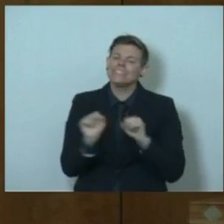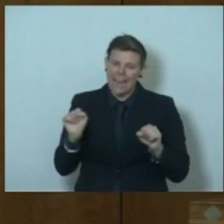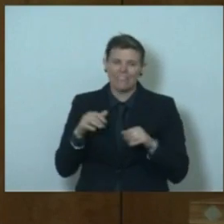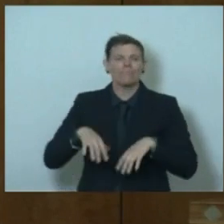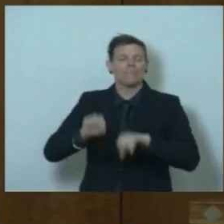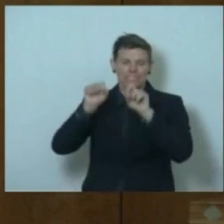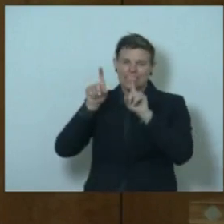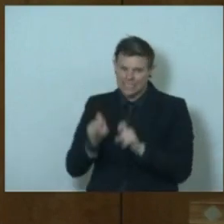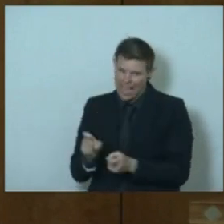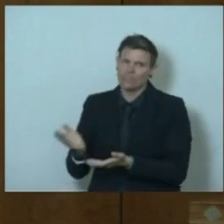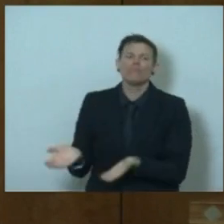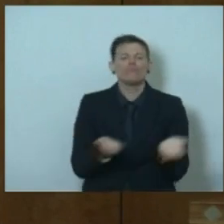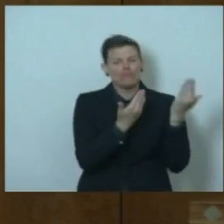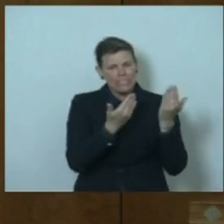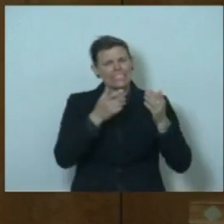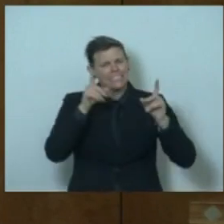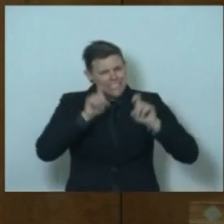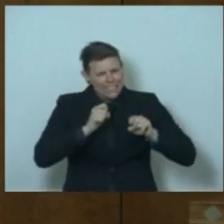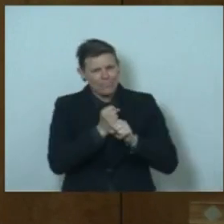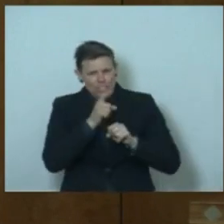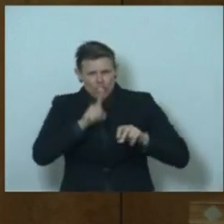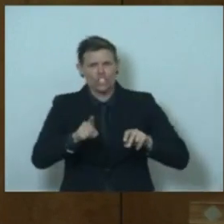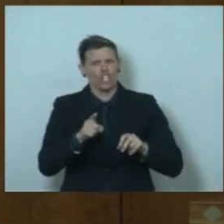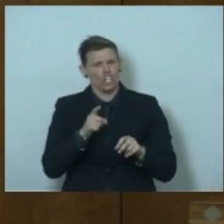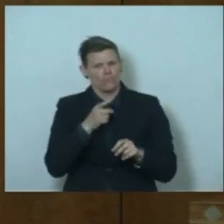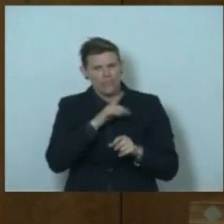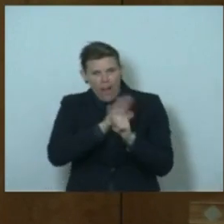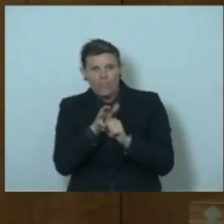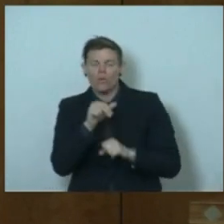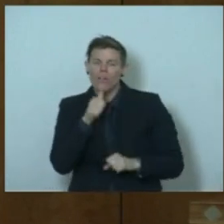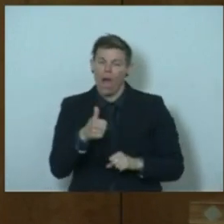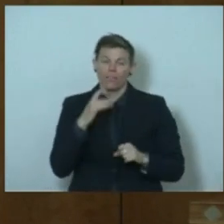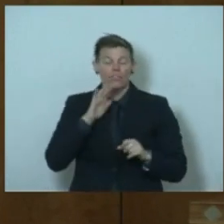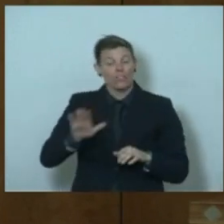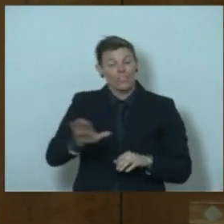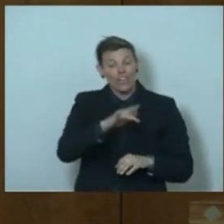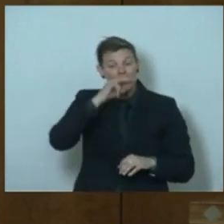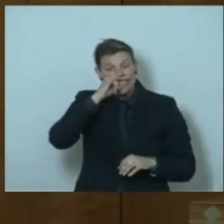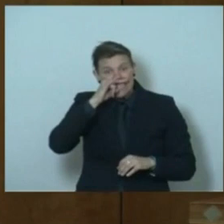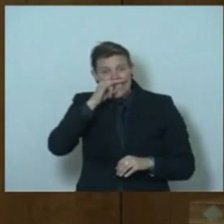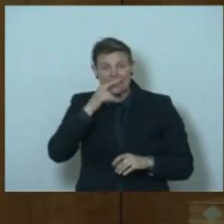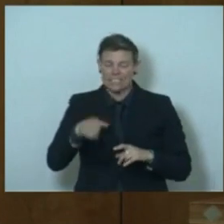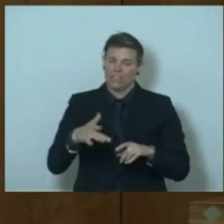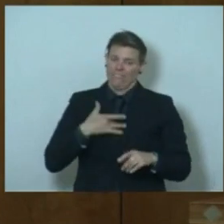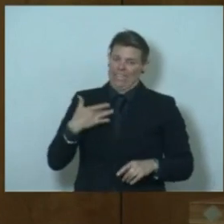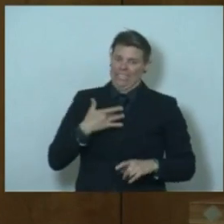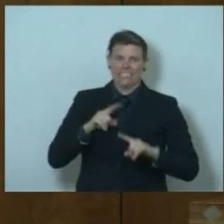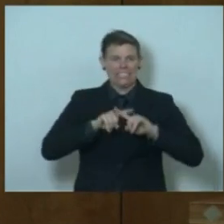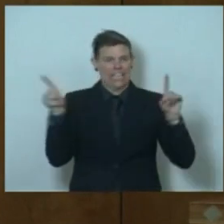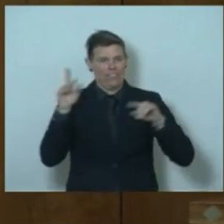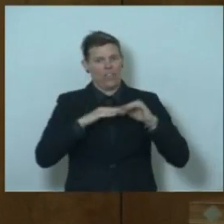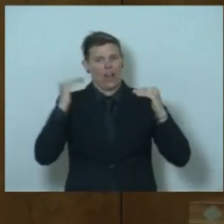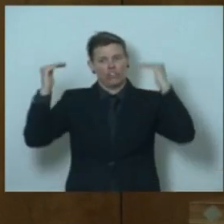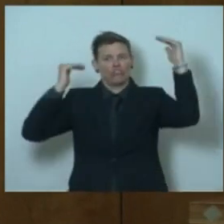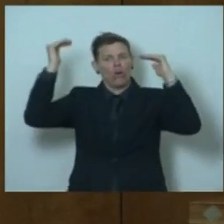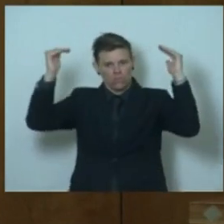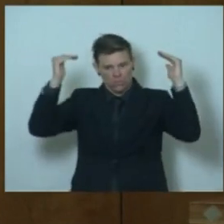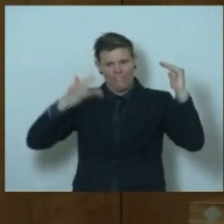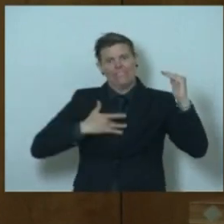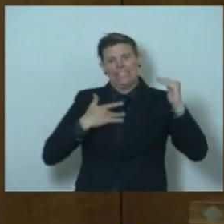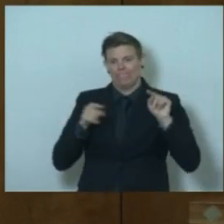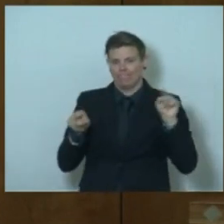get them tested right away. So it's really important in kids. It's different than in adults, and it's important to get on that early